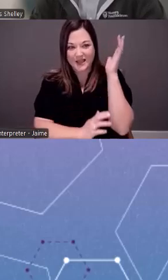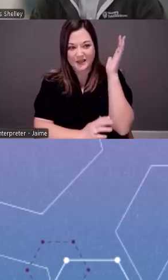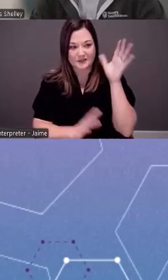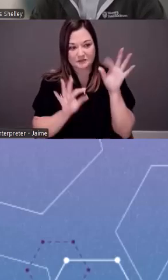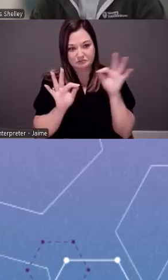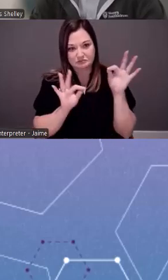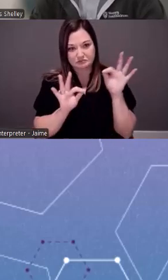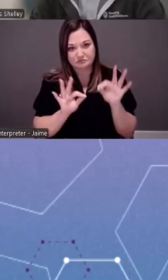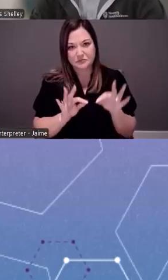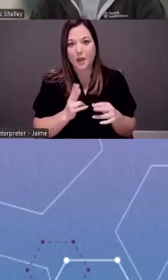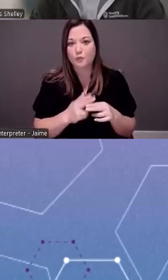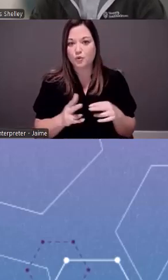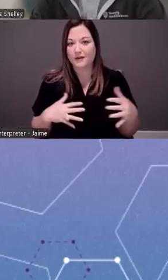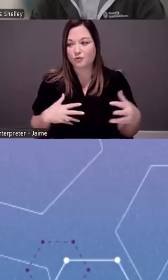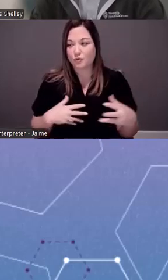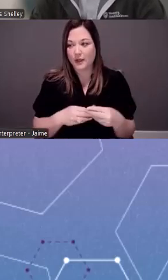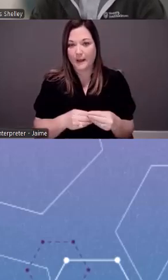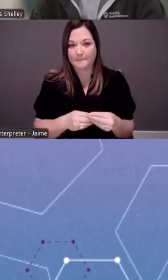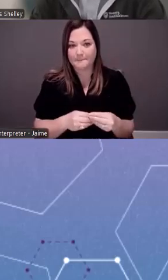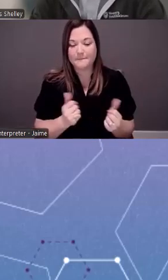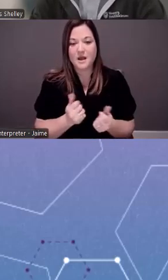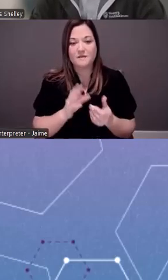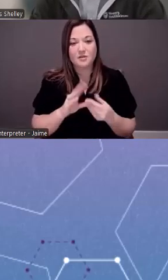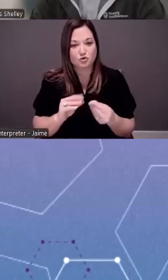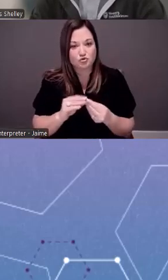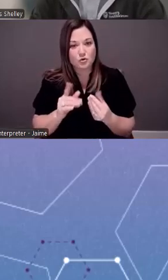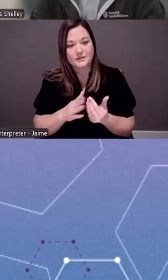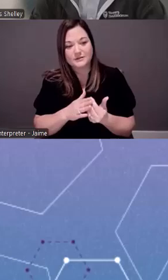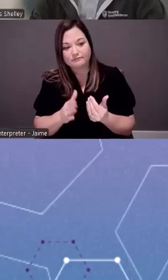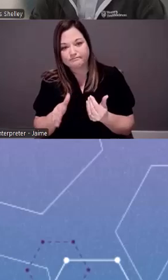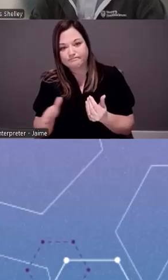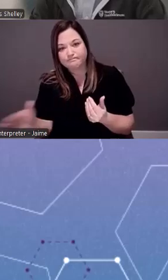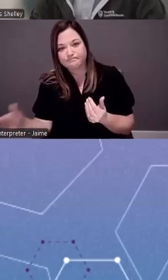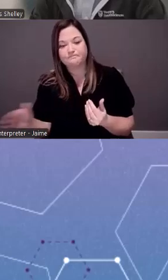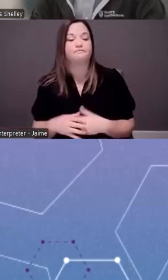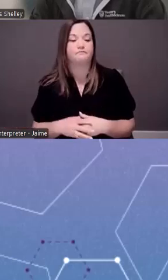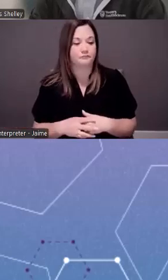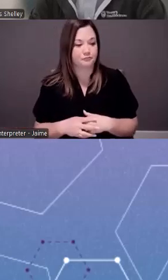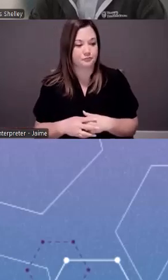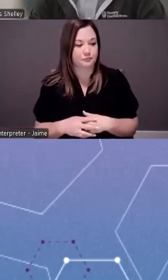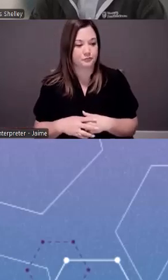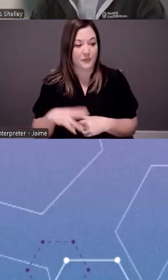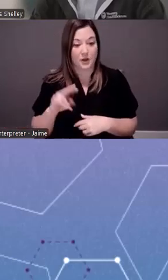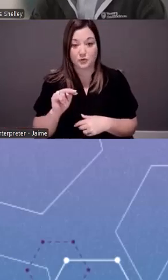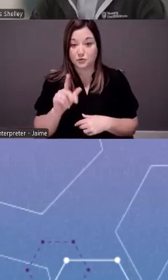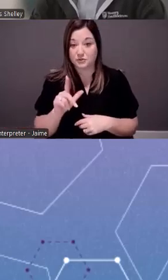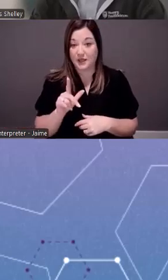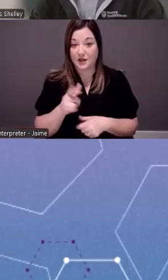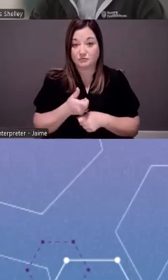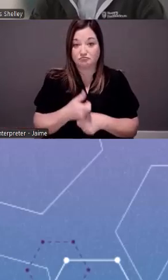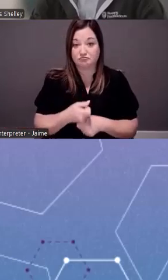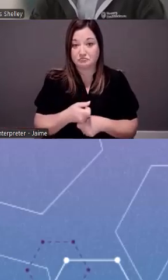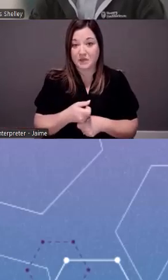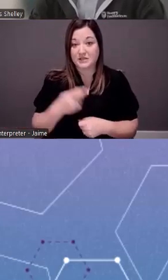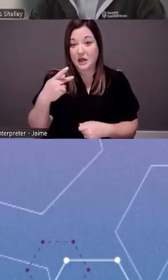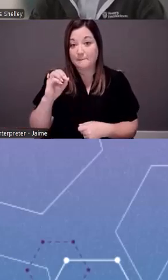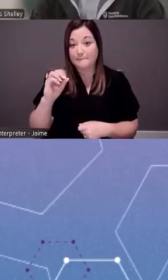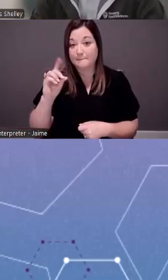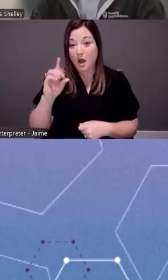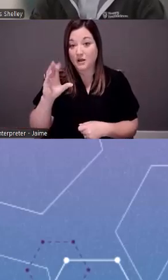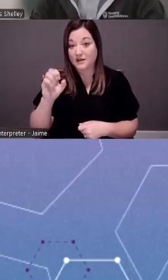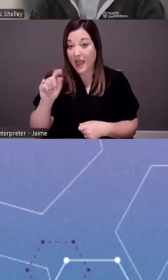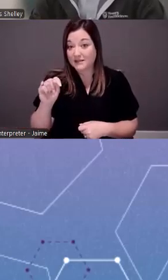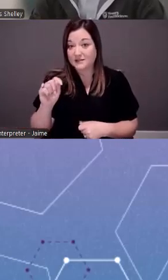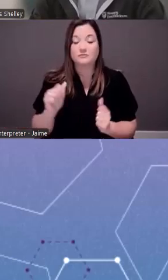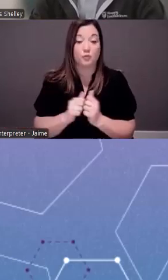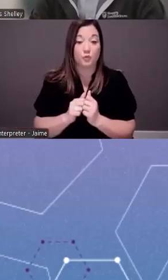brief recap of the stories that are going to follow in this newsletter. The newsletter also generates a podcast version with complete